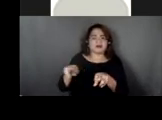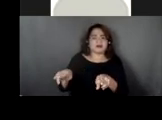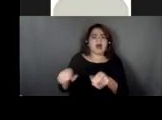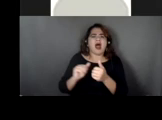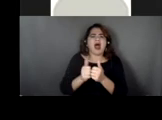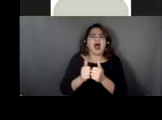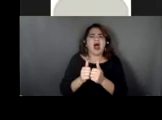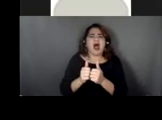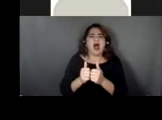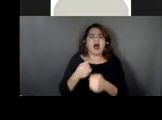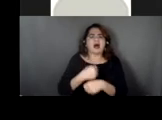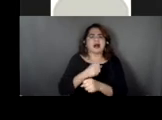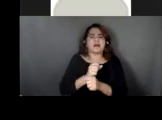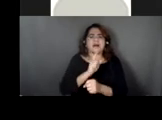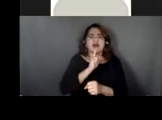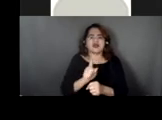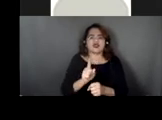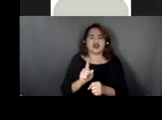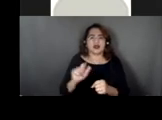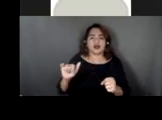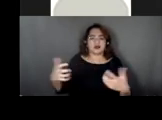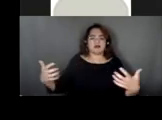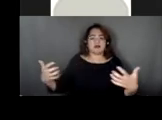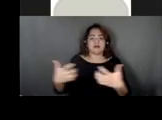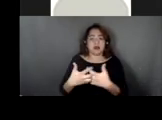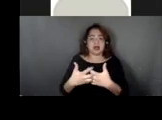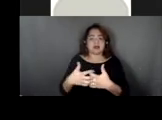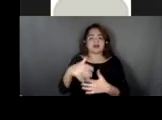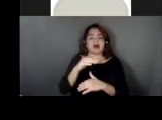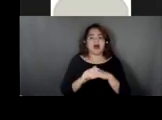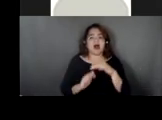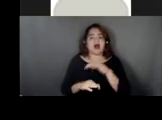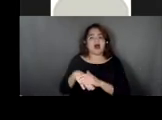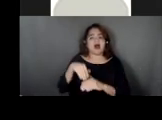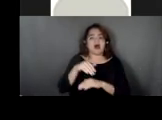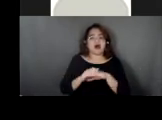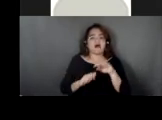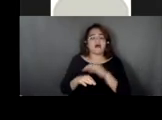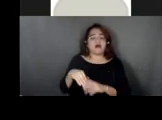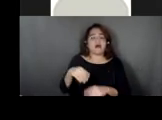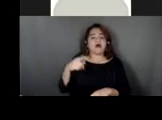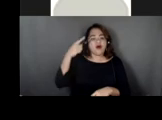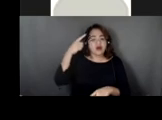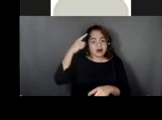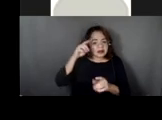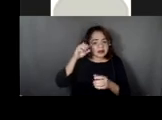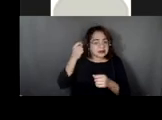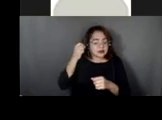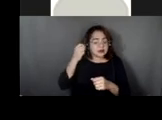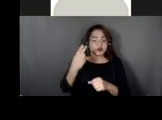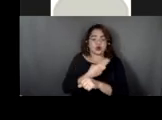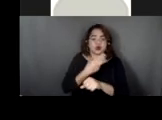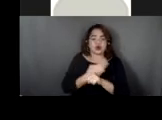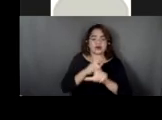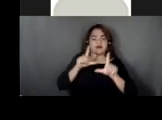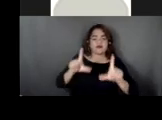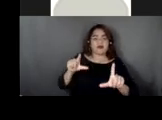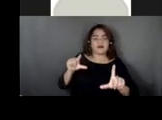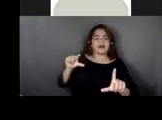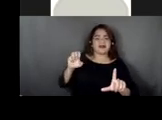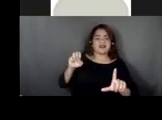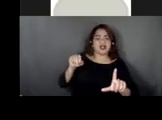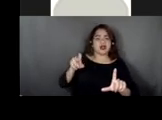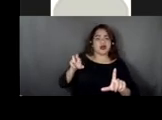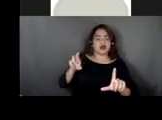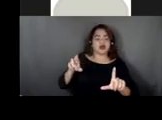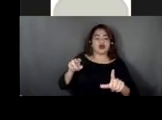we ensure that that matchup is comfortable from the perspective of gender? And so this policy explicitly states that folks